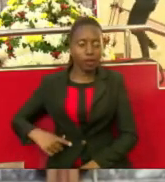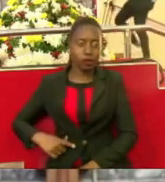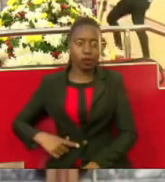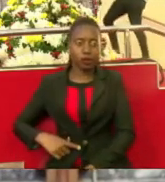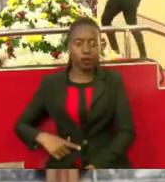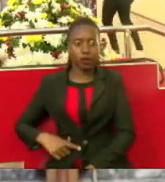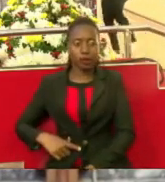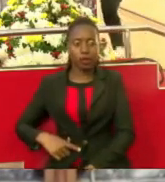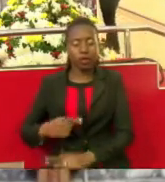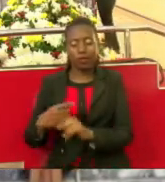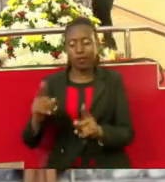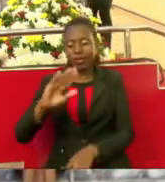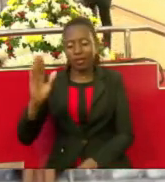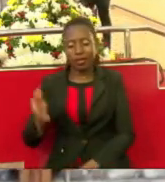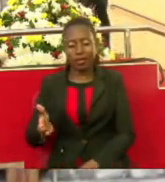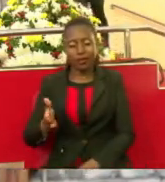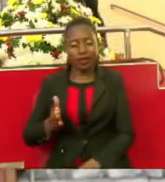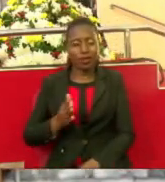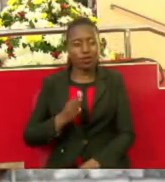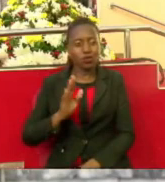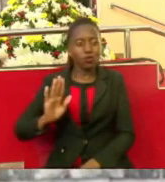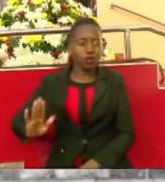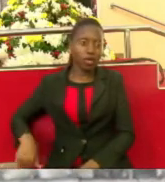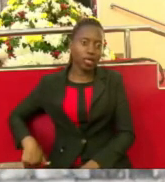But it is never too late to start anew.